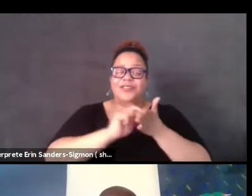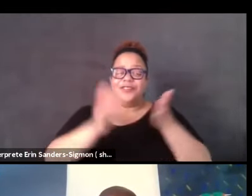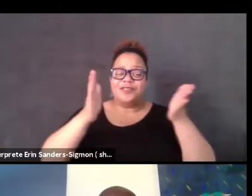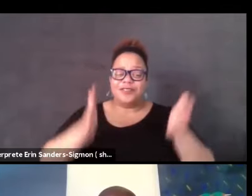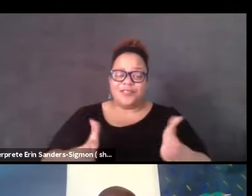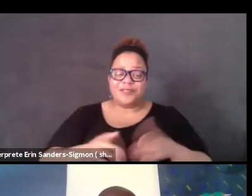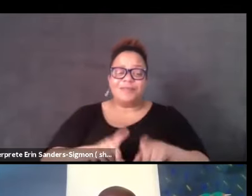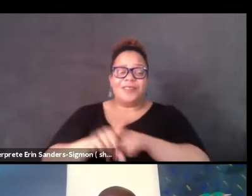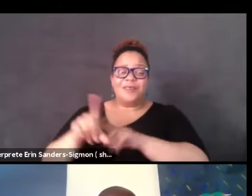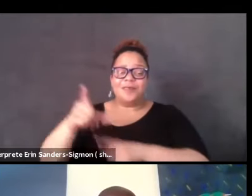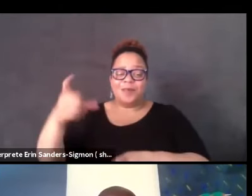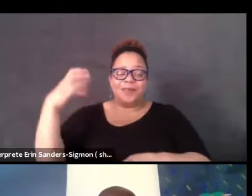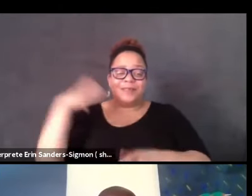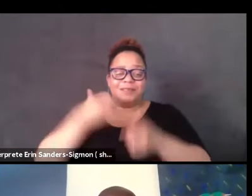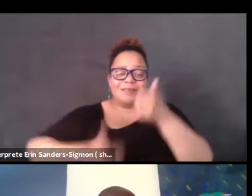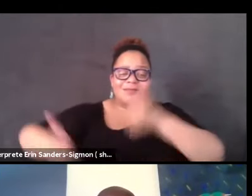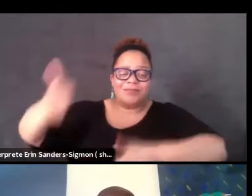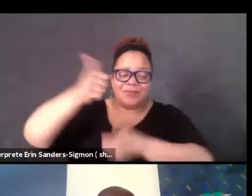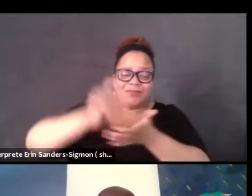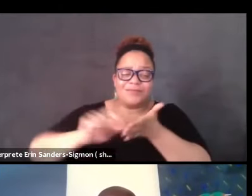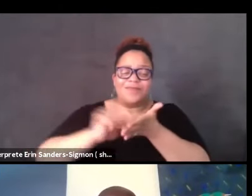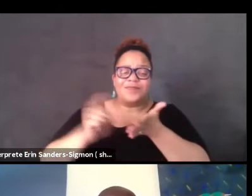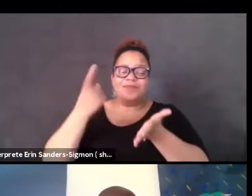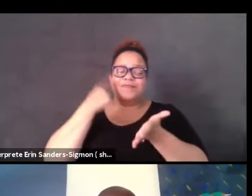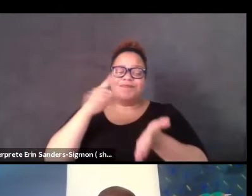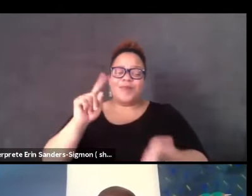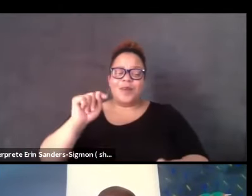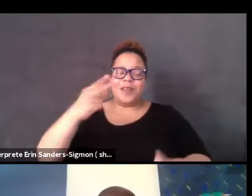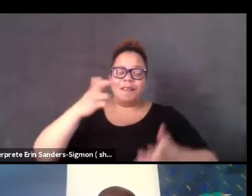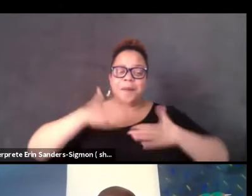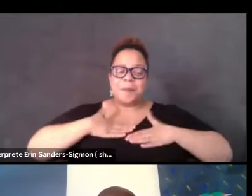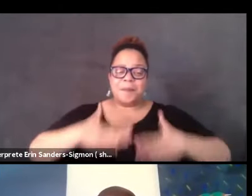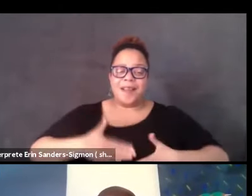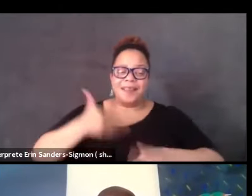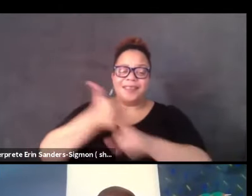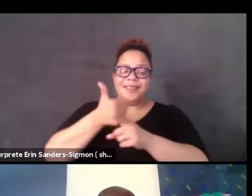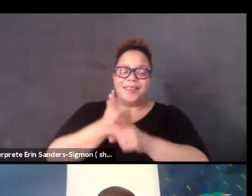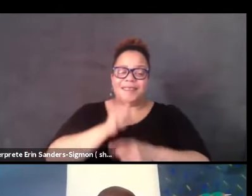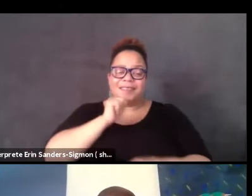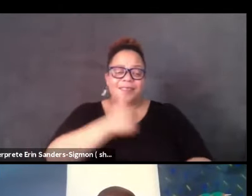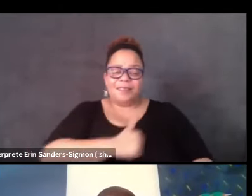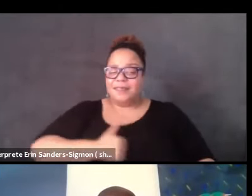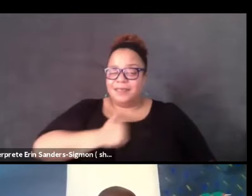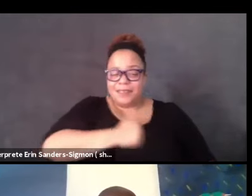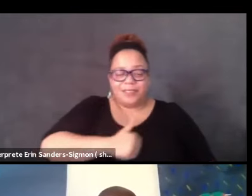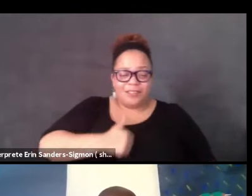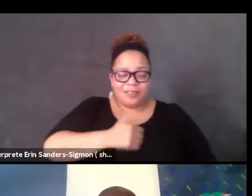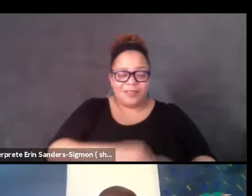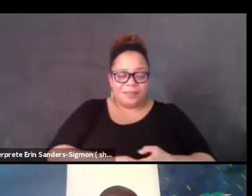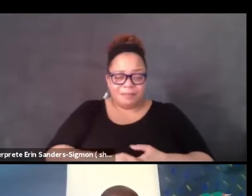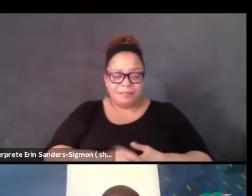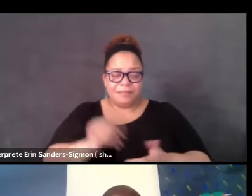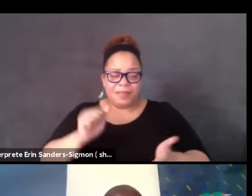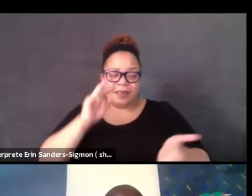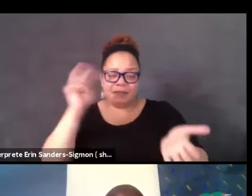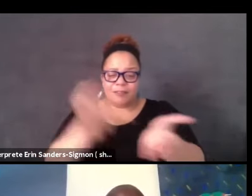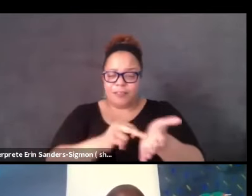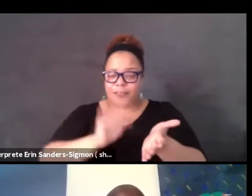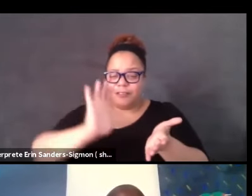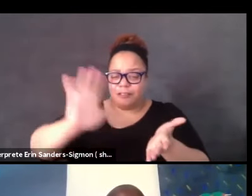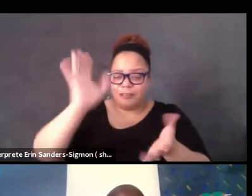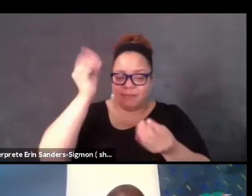Is Not an Apology. Y'all need to check it out. It's not a game. An international digital media and educational company committed to